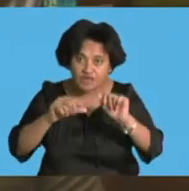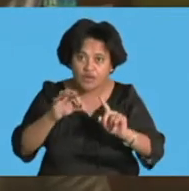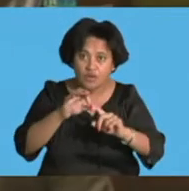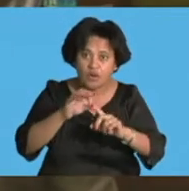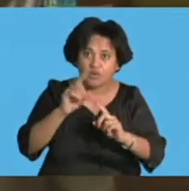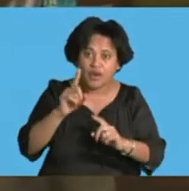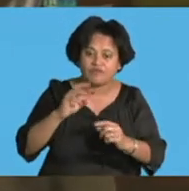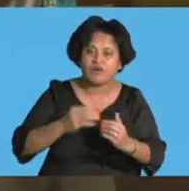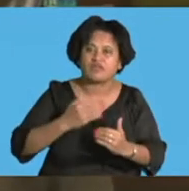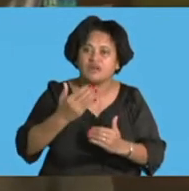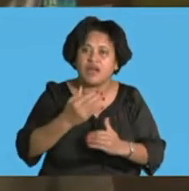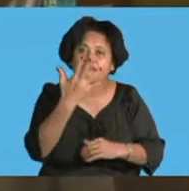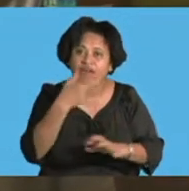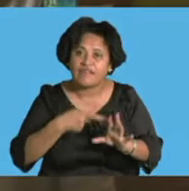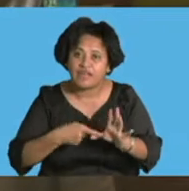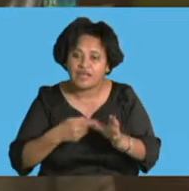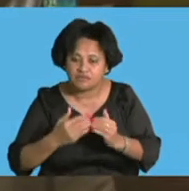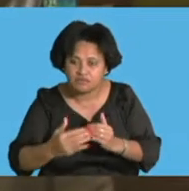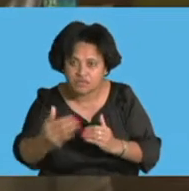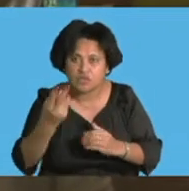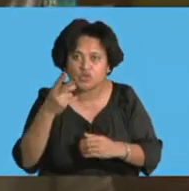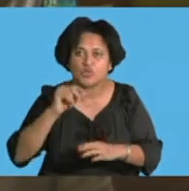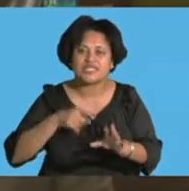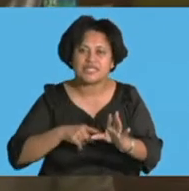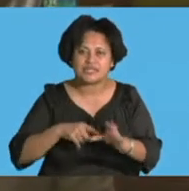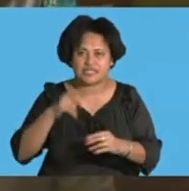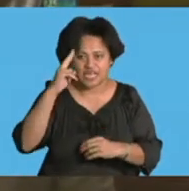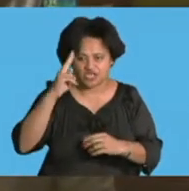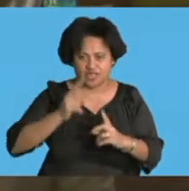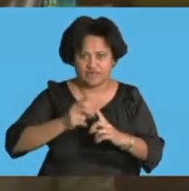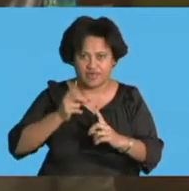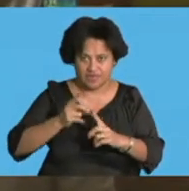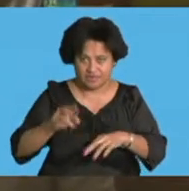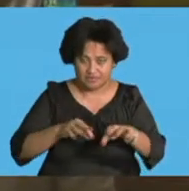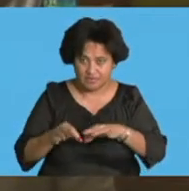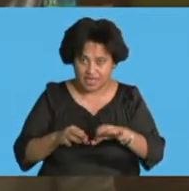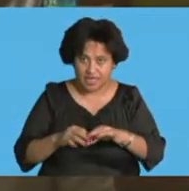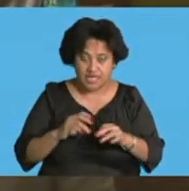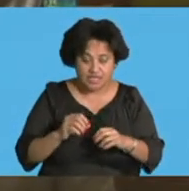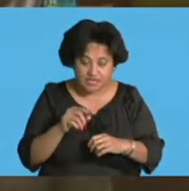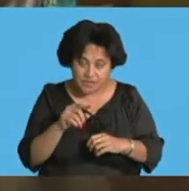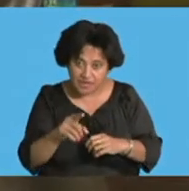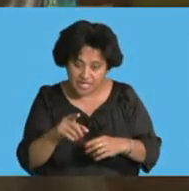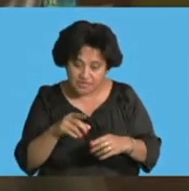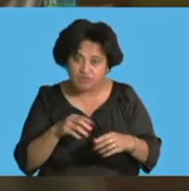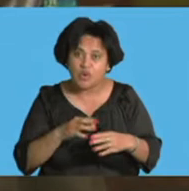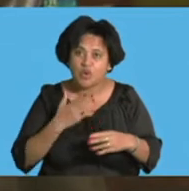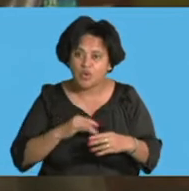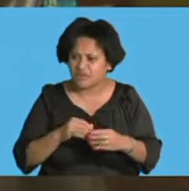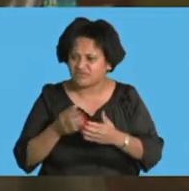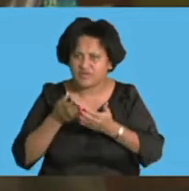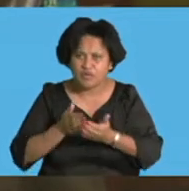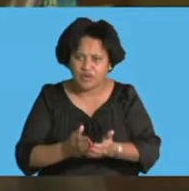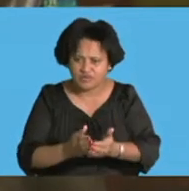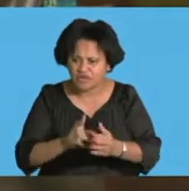and 20-year National Development Plan. Priorities in this plan includes improving inter-island transportations